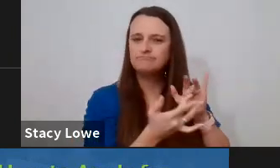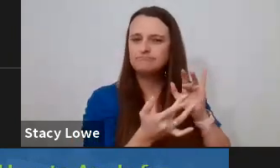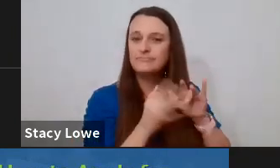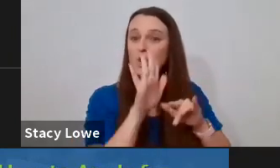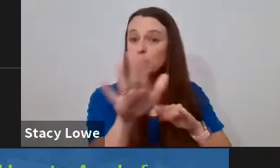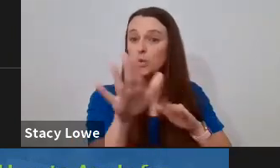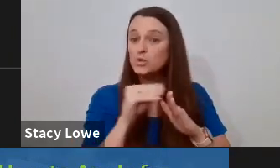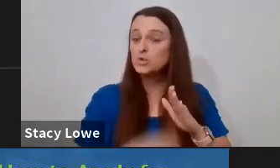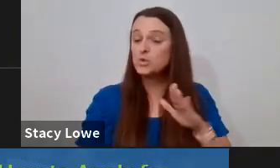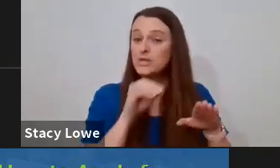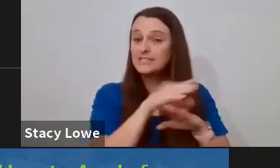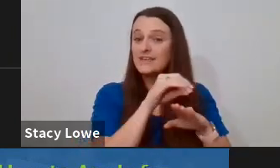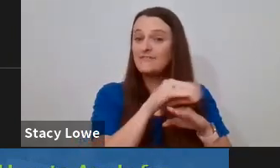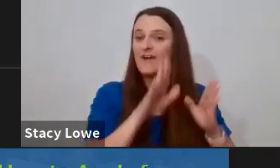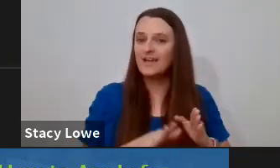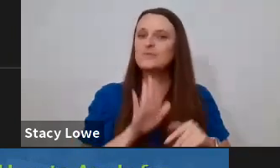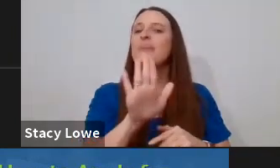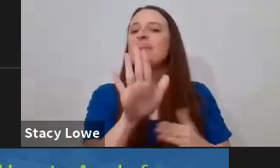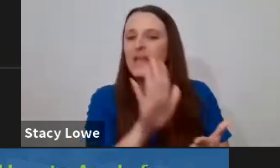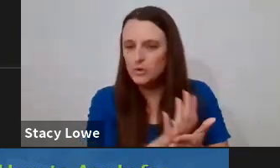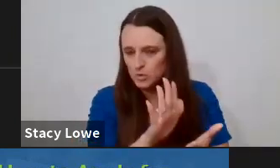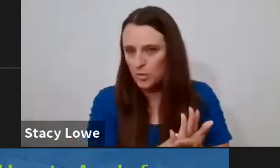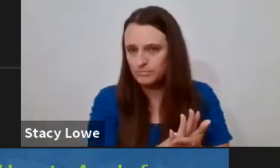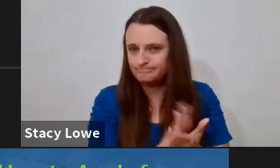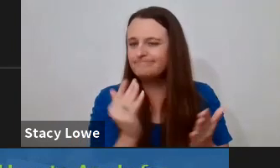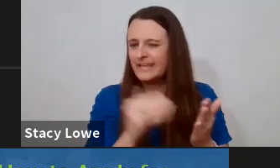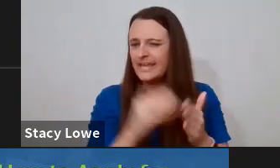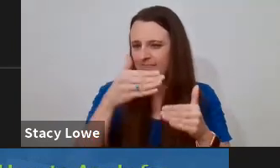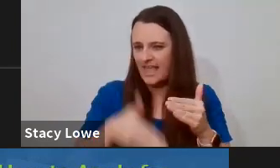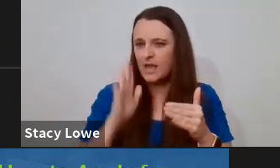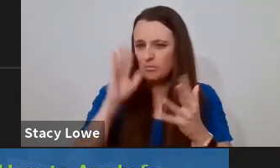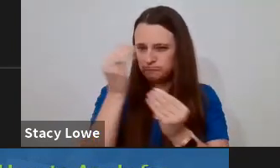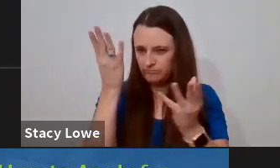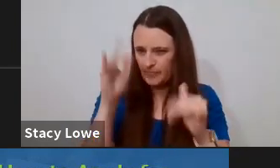advisor at their school at the end of the presentation. So